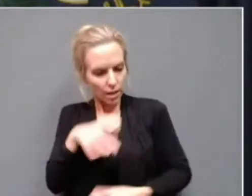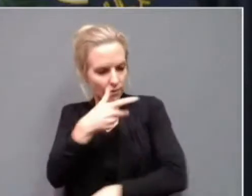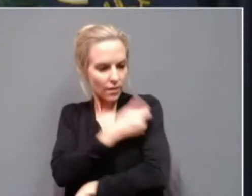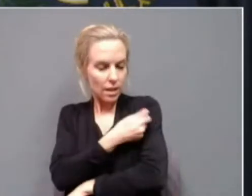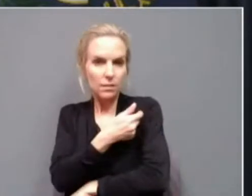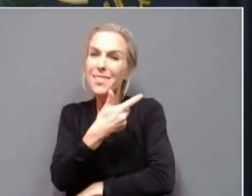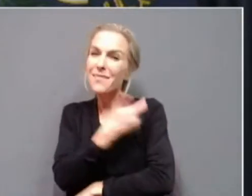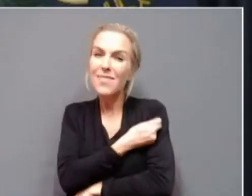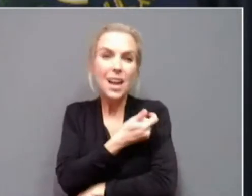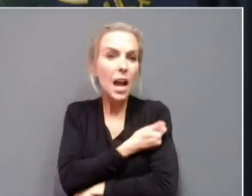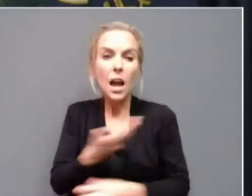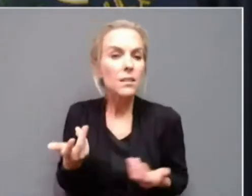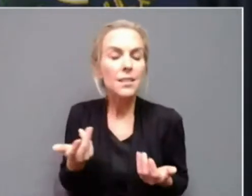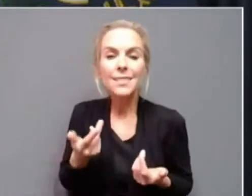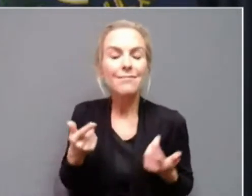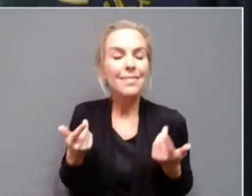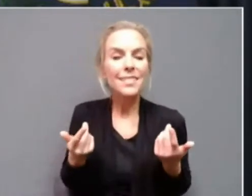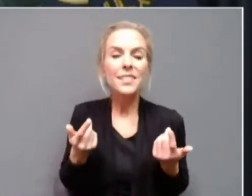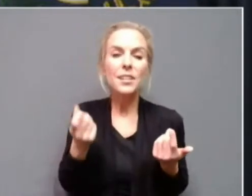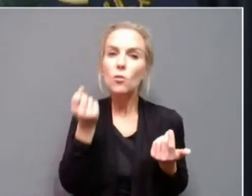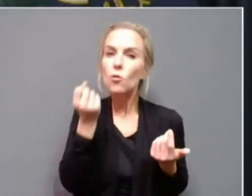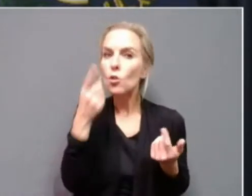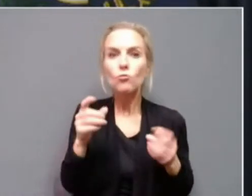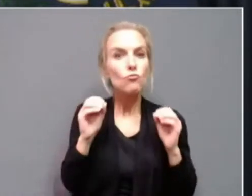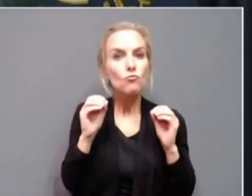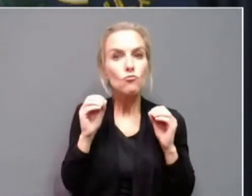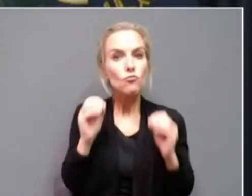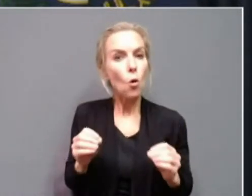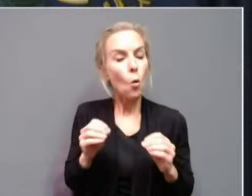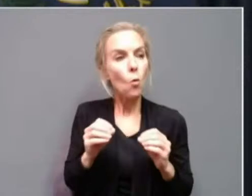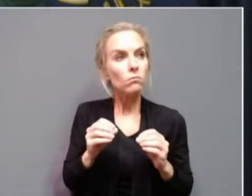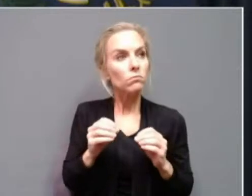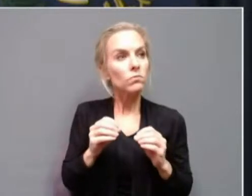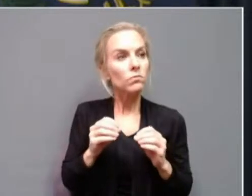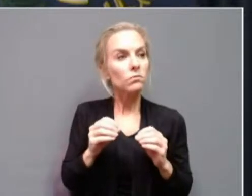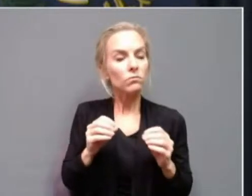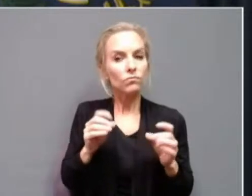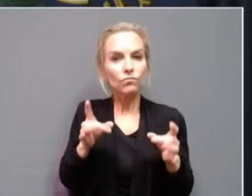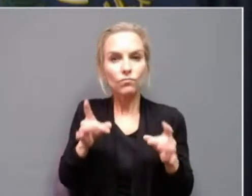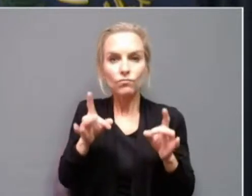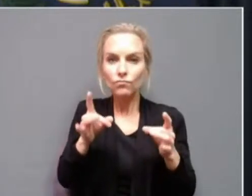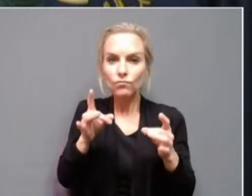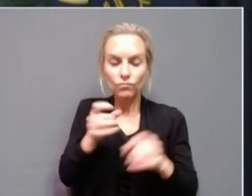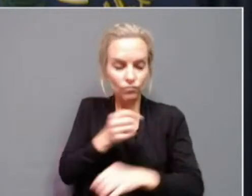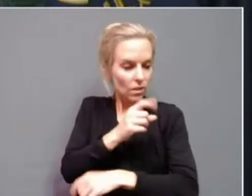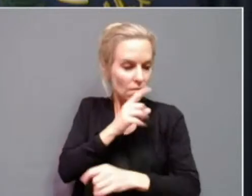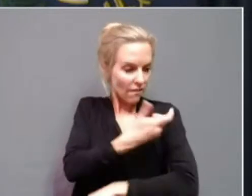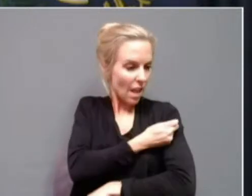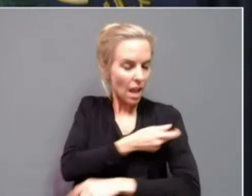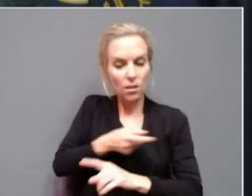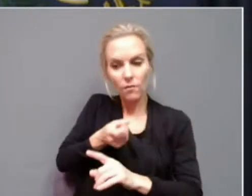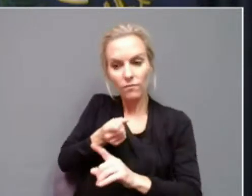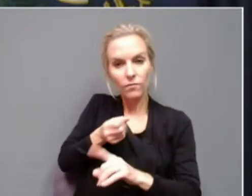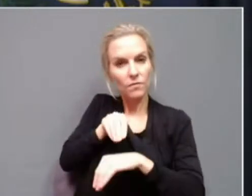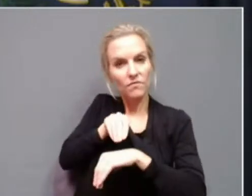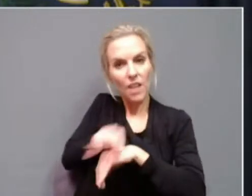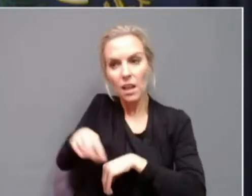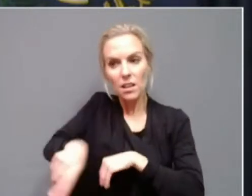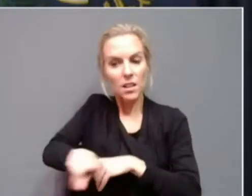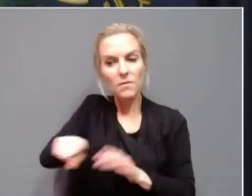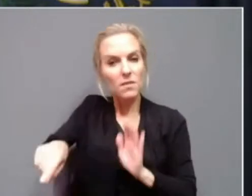had no repercussions from among our staff or our veterans to speak of. So